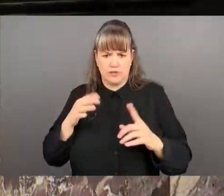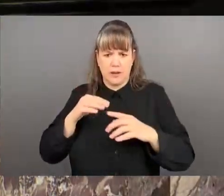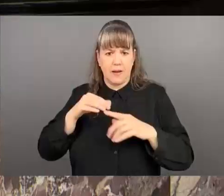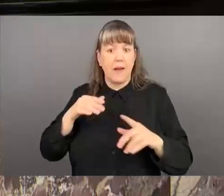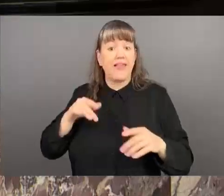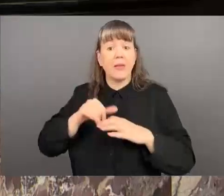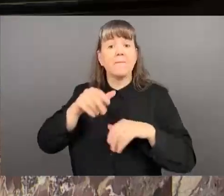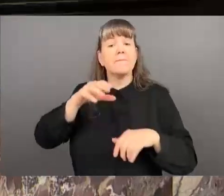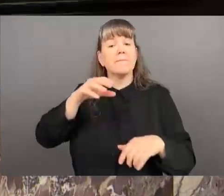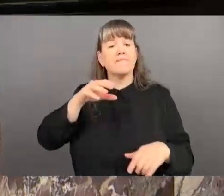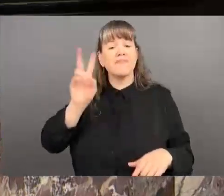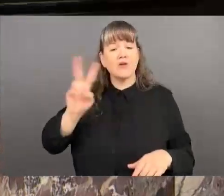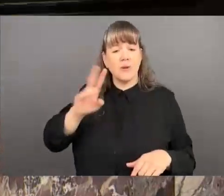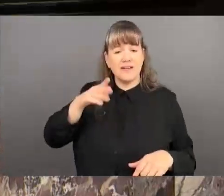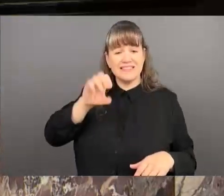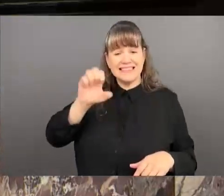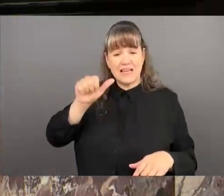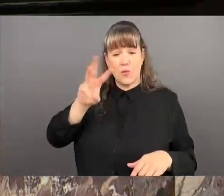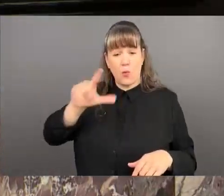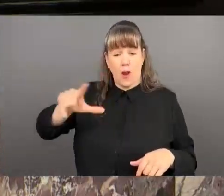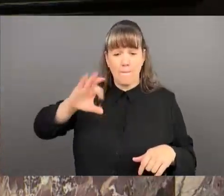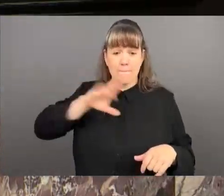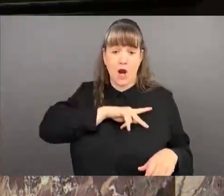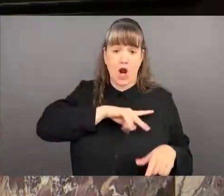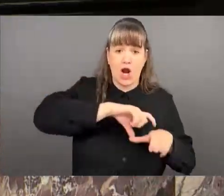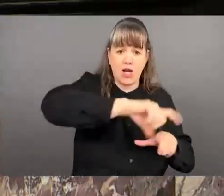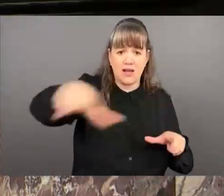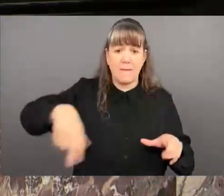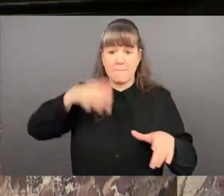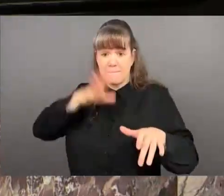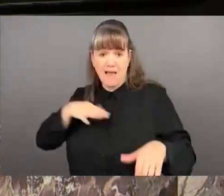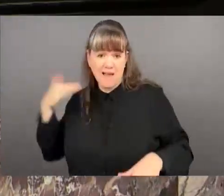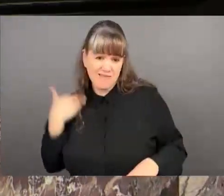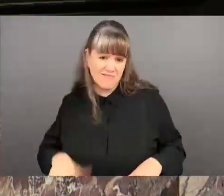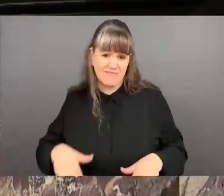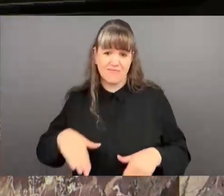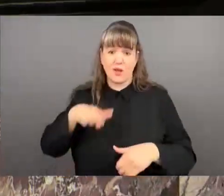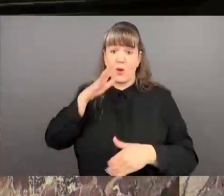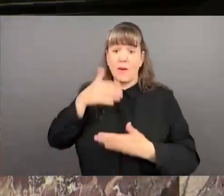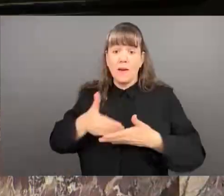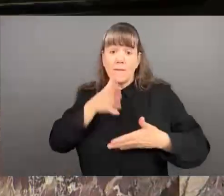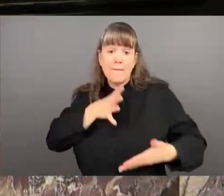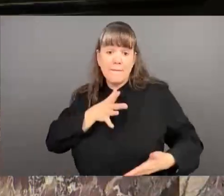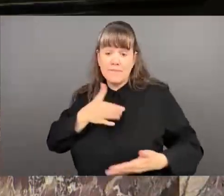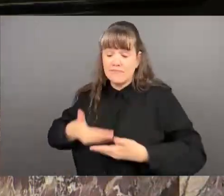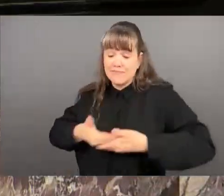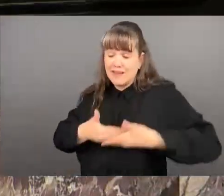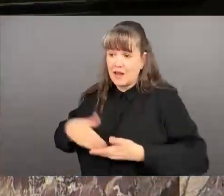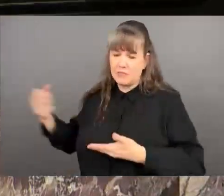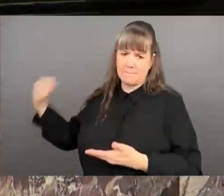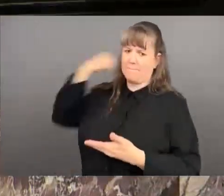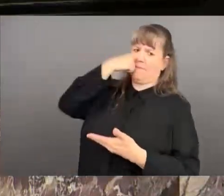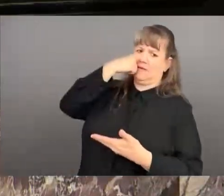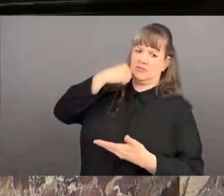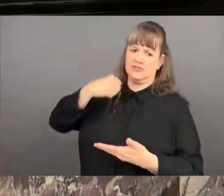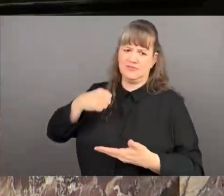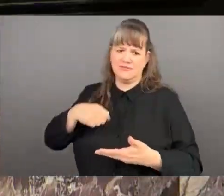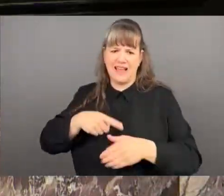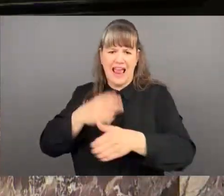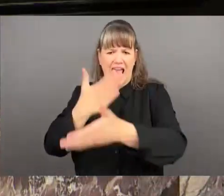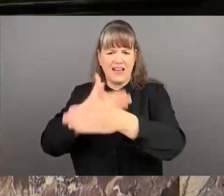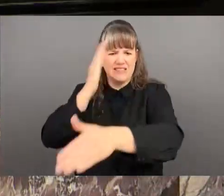face while holding her baby. Hands cut off in a brutal machete attack. Extreme violence, including armed